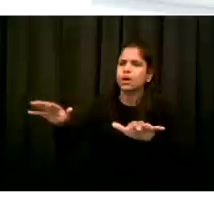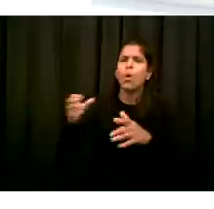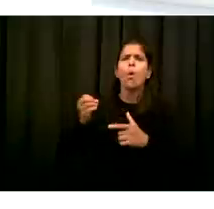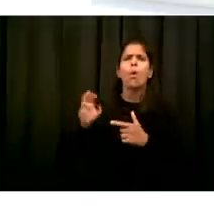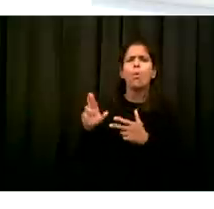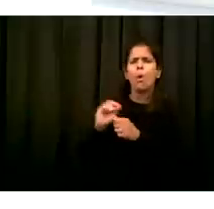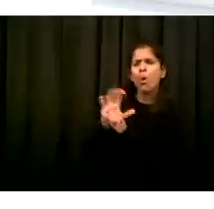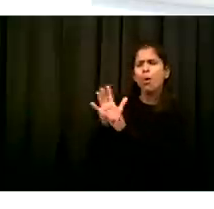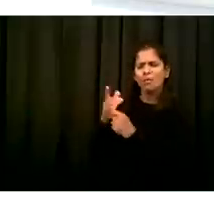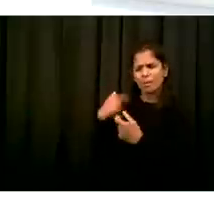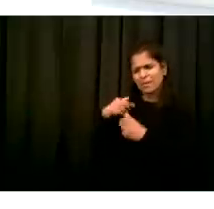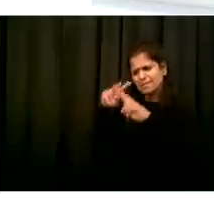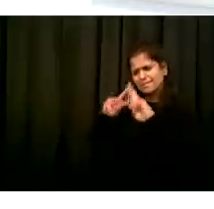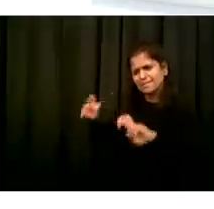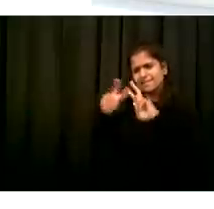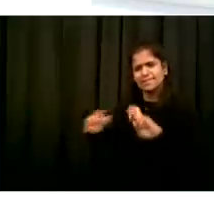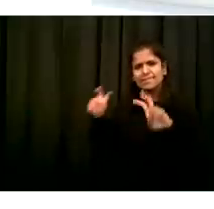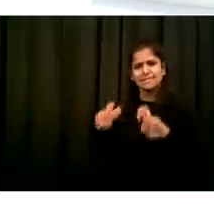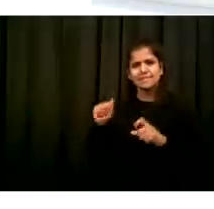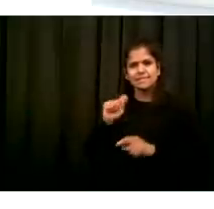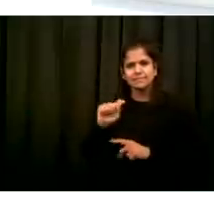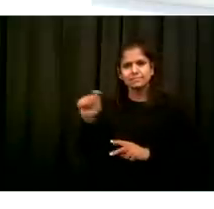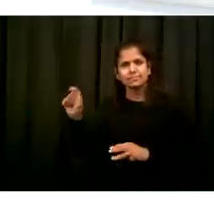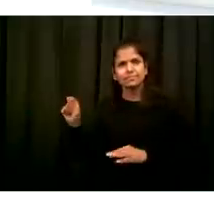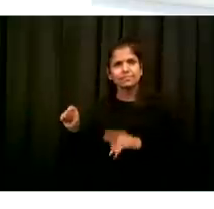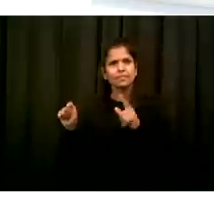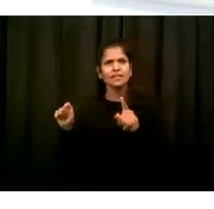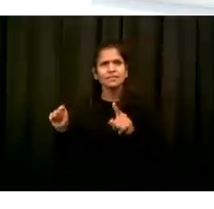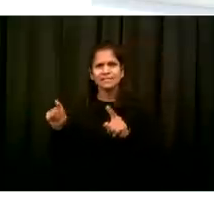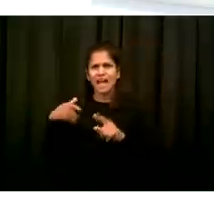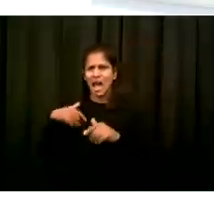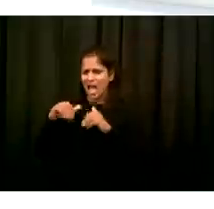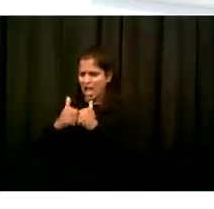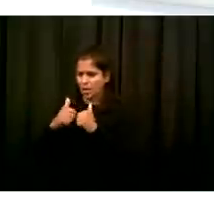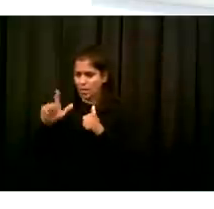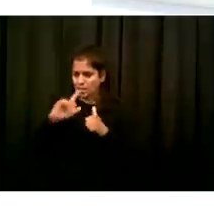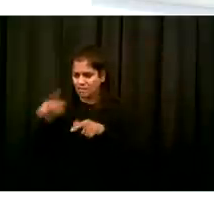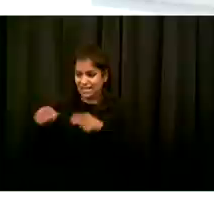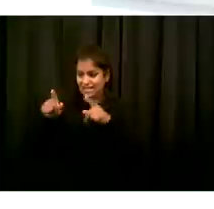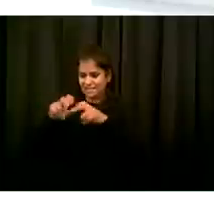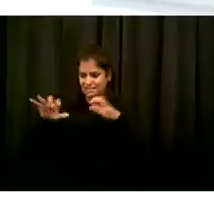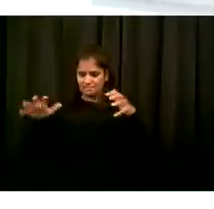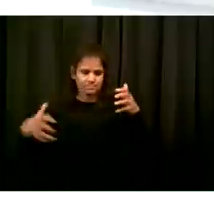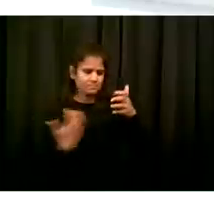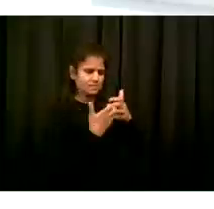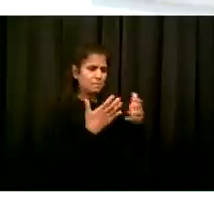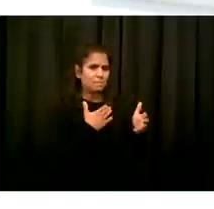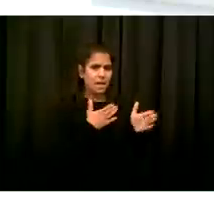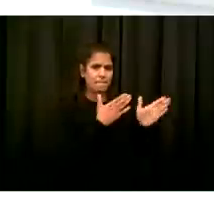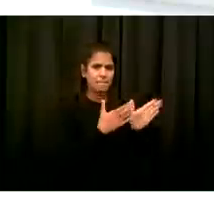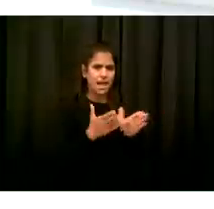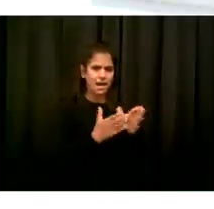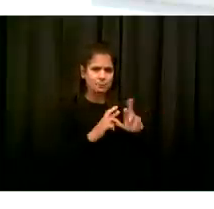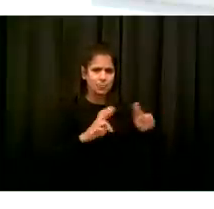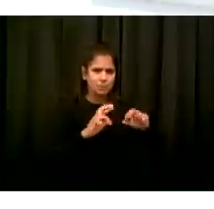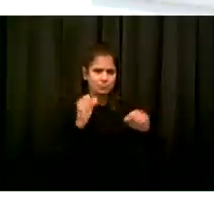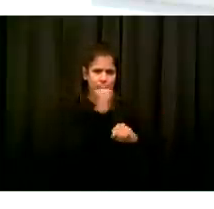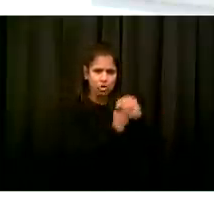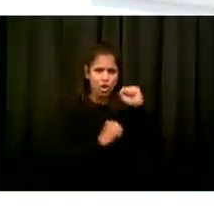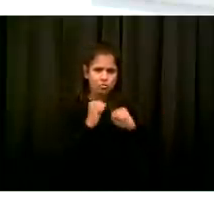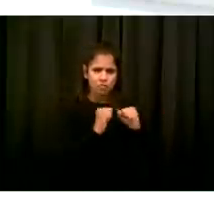local restrictions. And, you know, that's how our team has landed on the zip codes as the